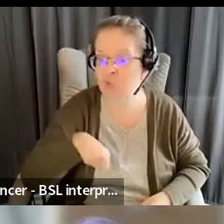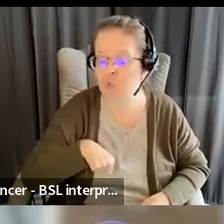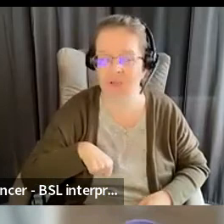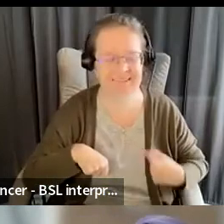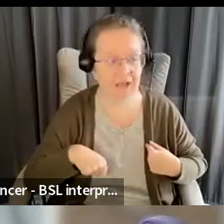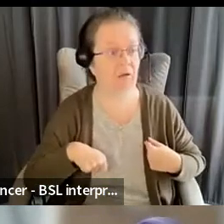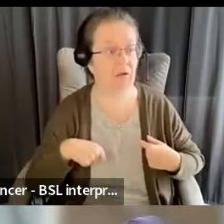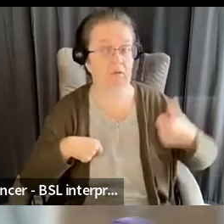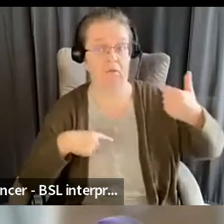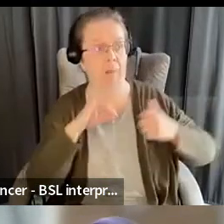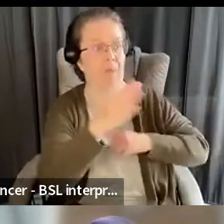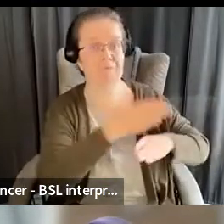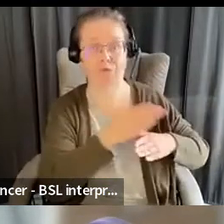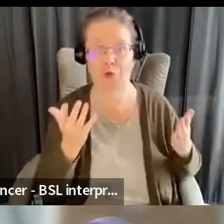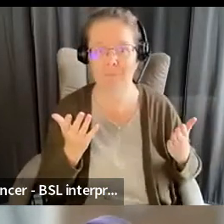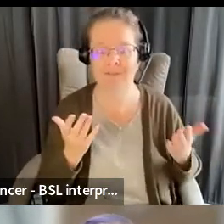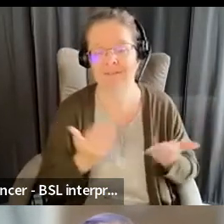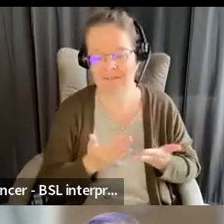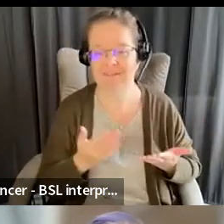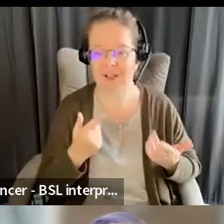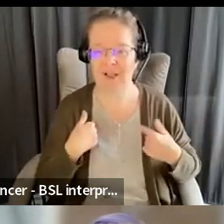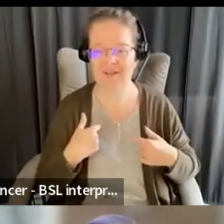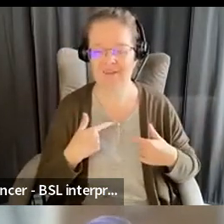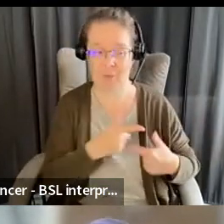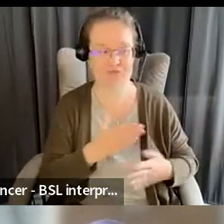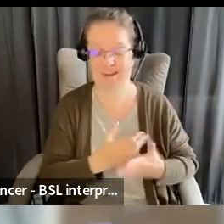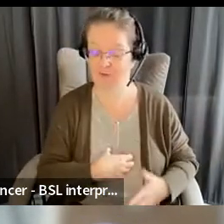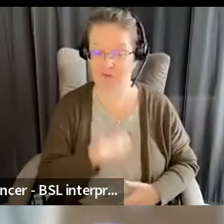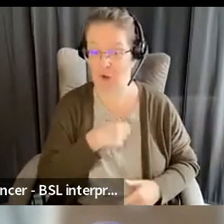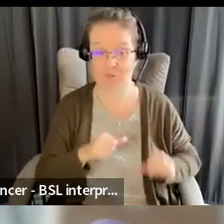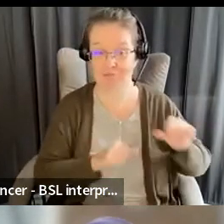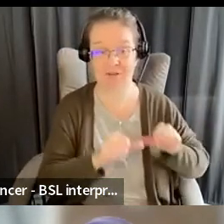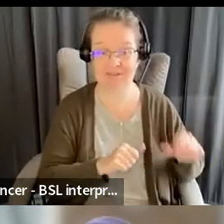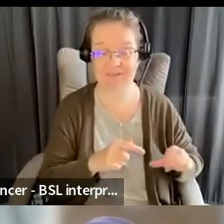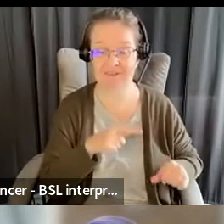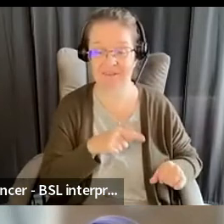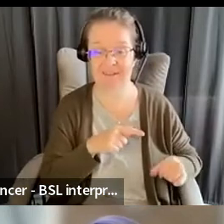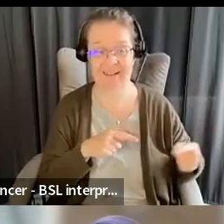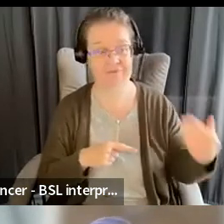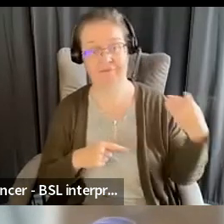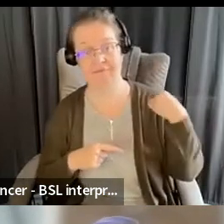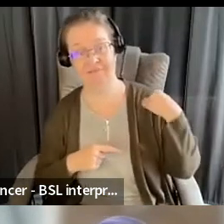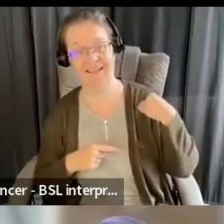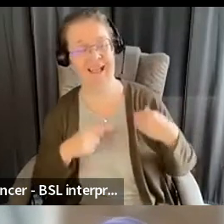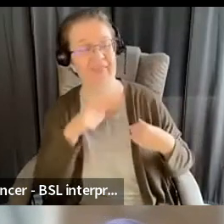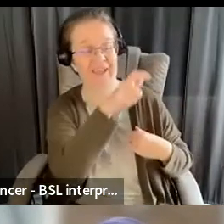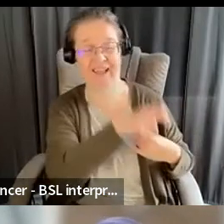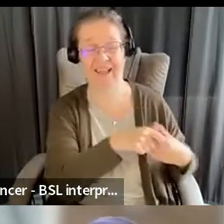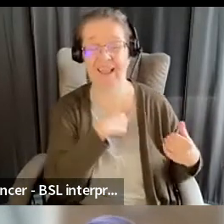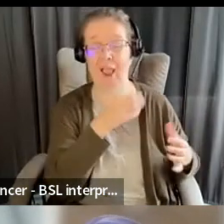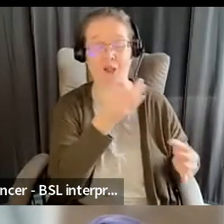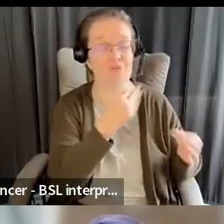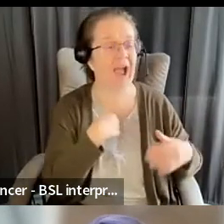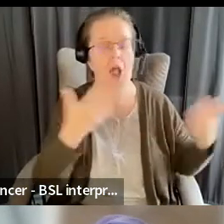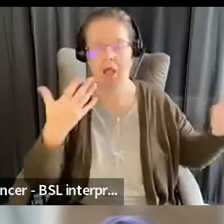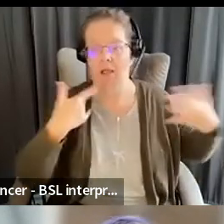job. And so, throughout the process, the recruitment chap from CGI was amazing. I asked so many questions. I'm a